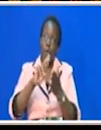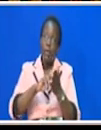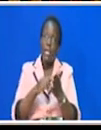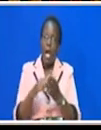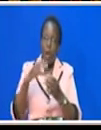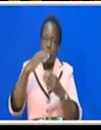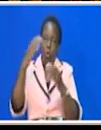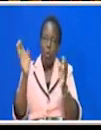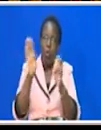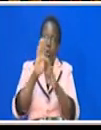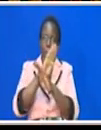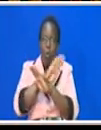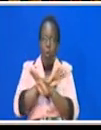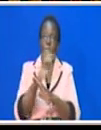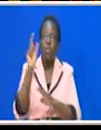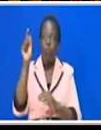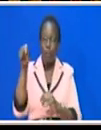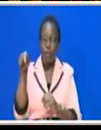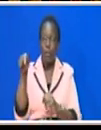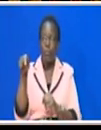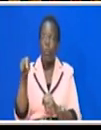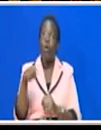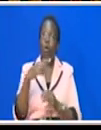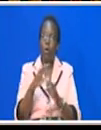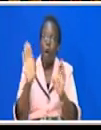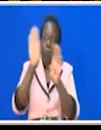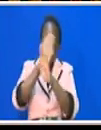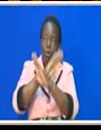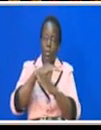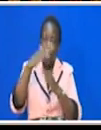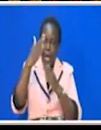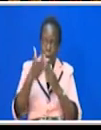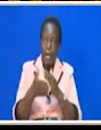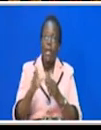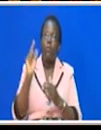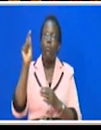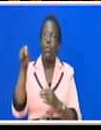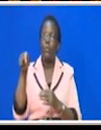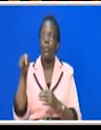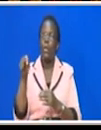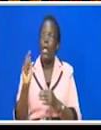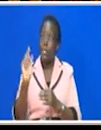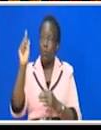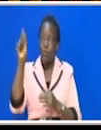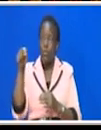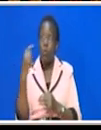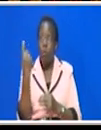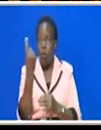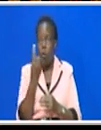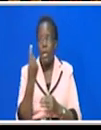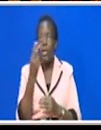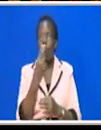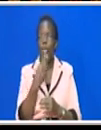question or a closed-ended question. The question only demands one